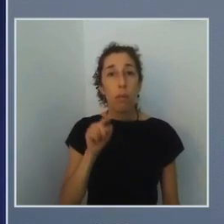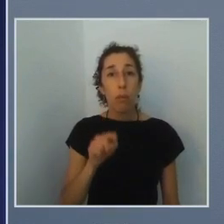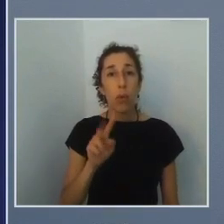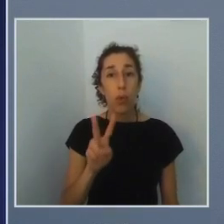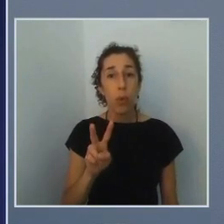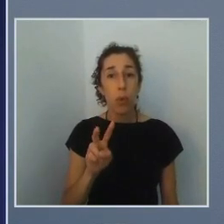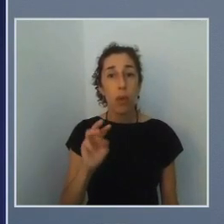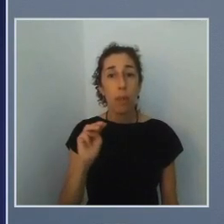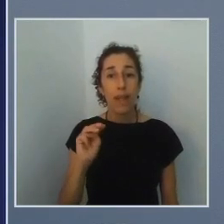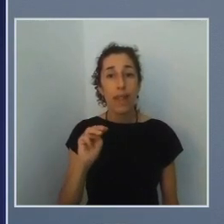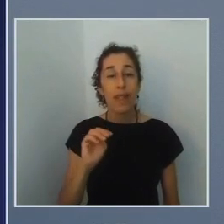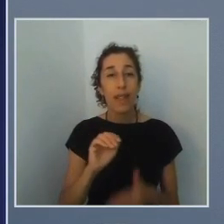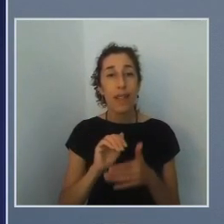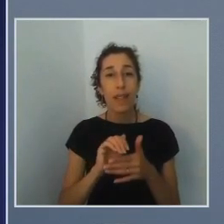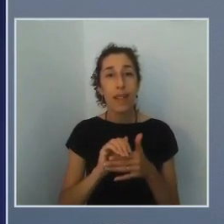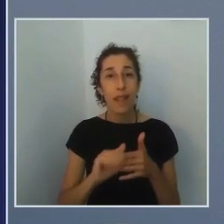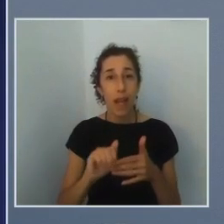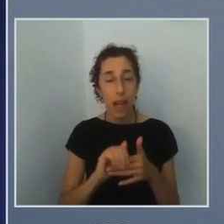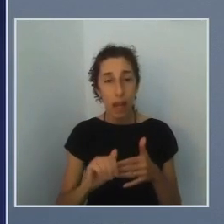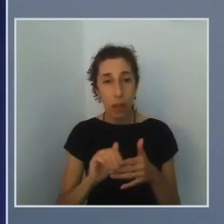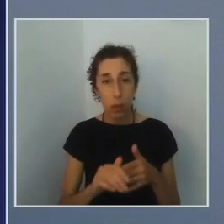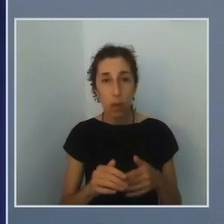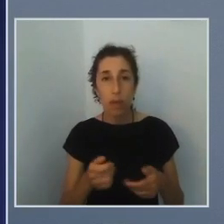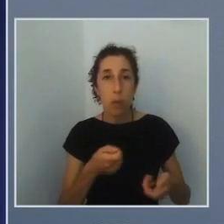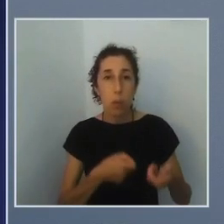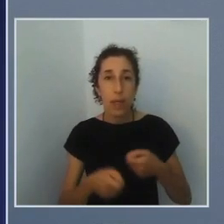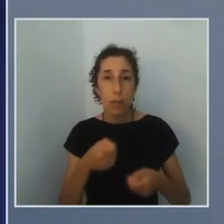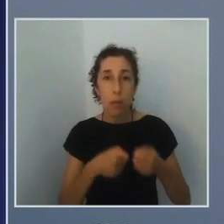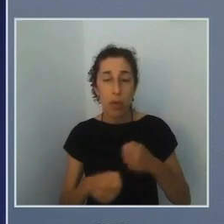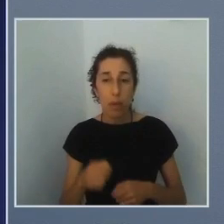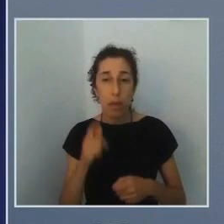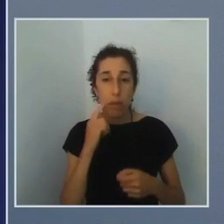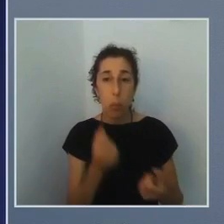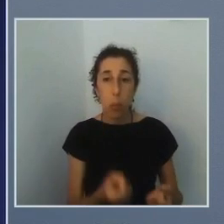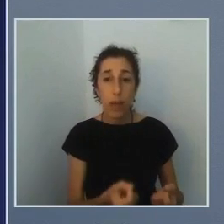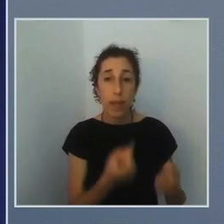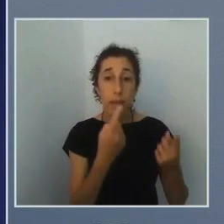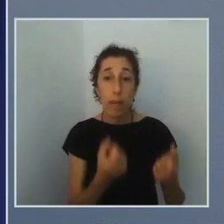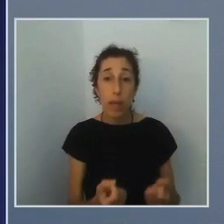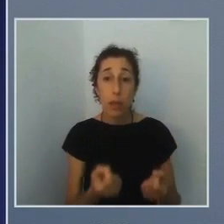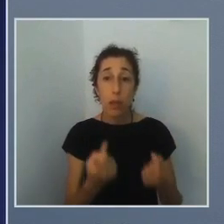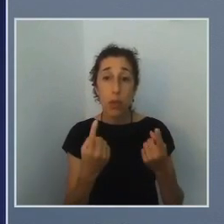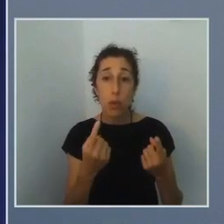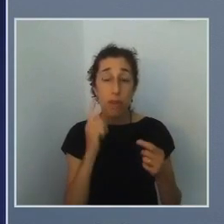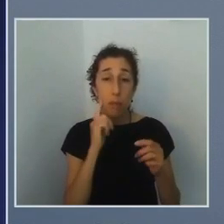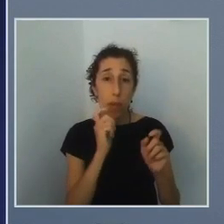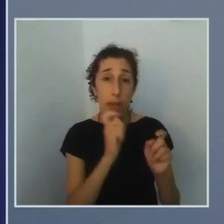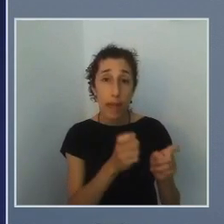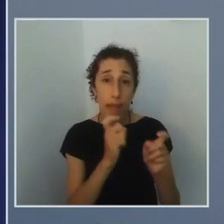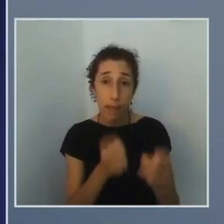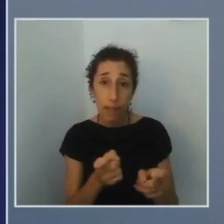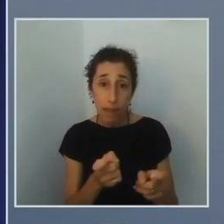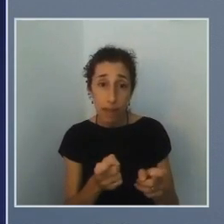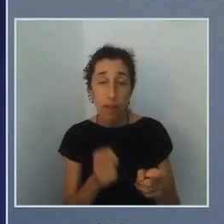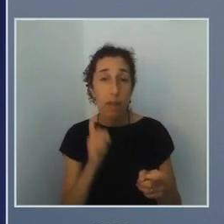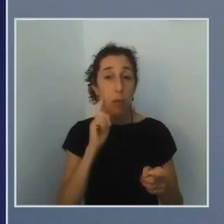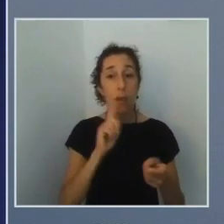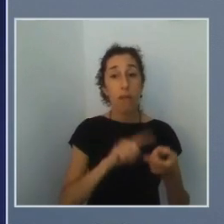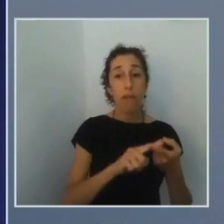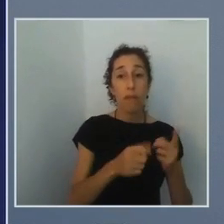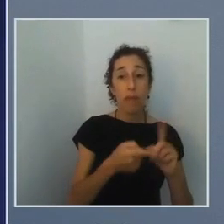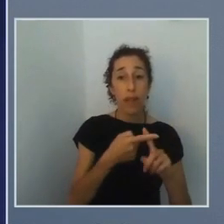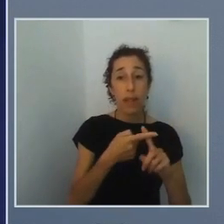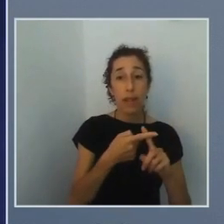4-year period for expenditures that included gifts for favored friends and vendors, travel expenses